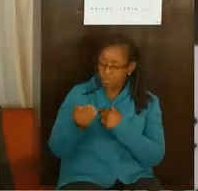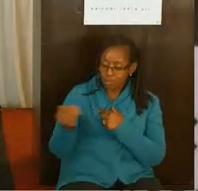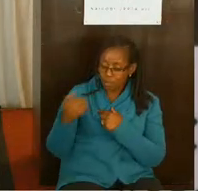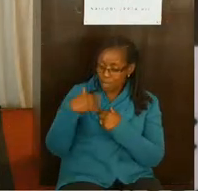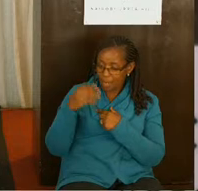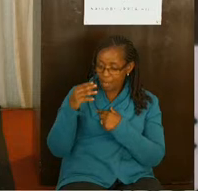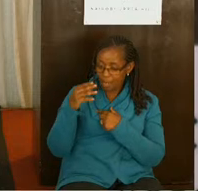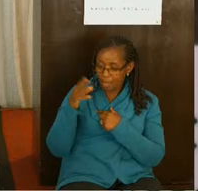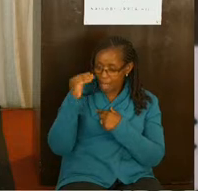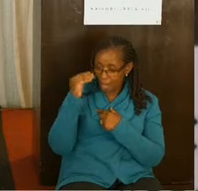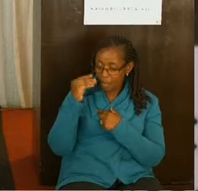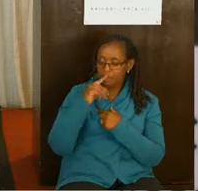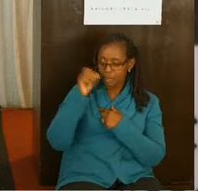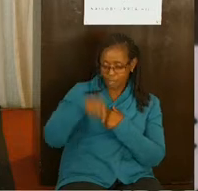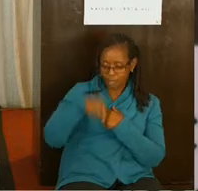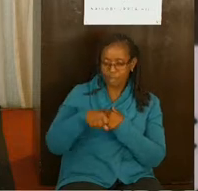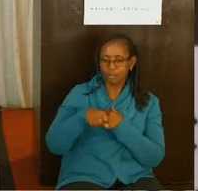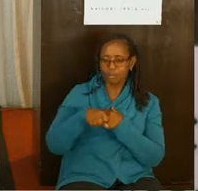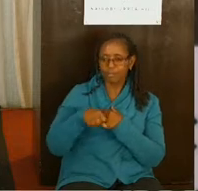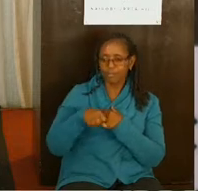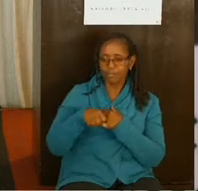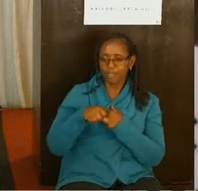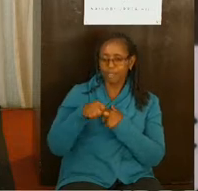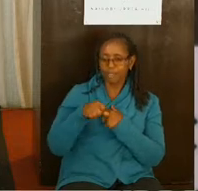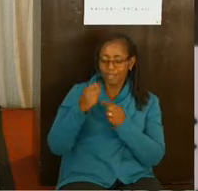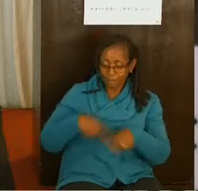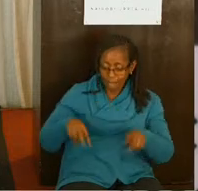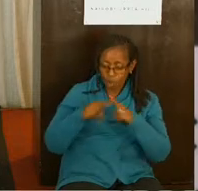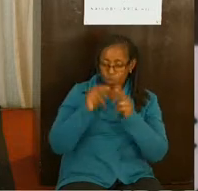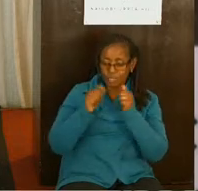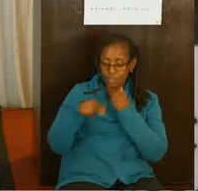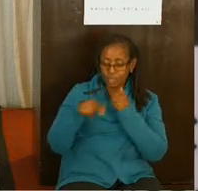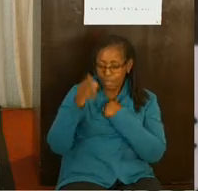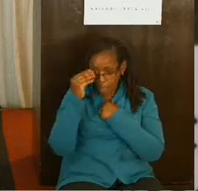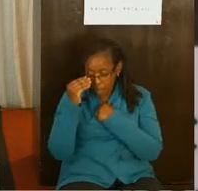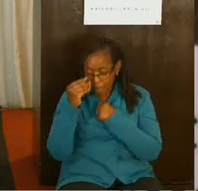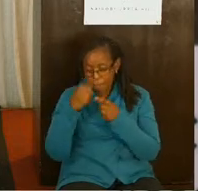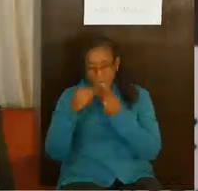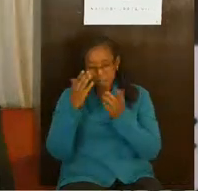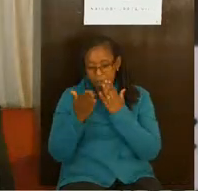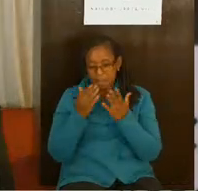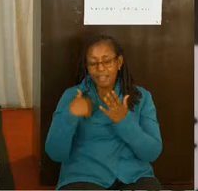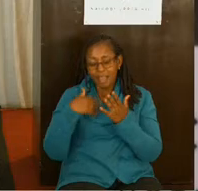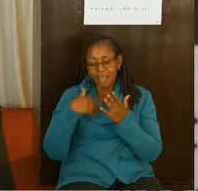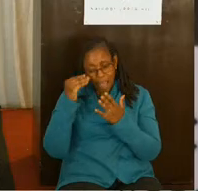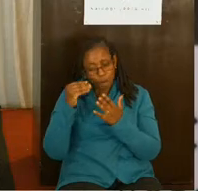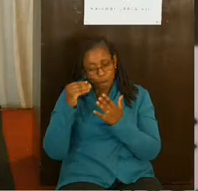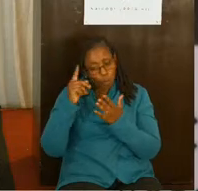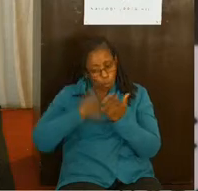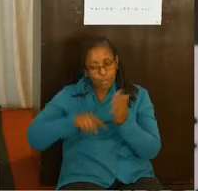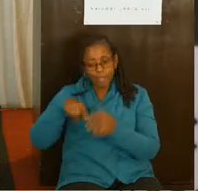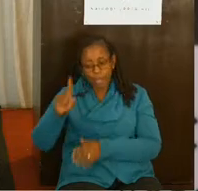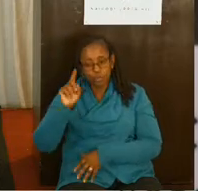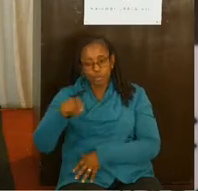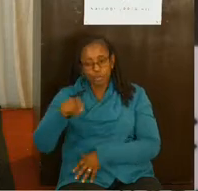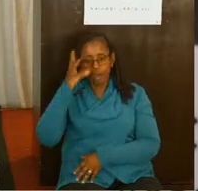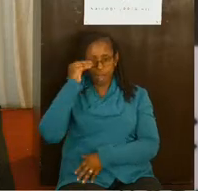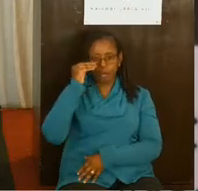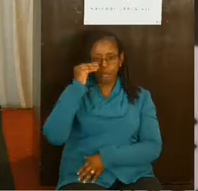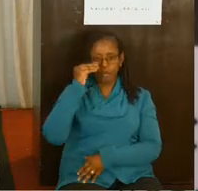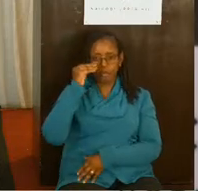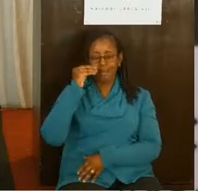learning I would say yes in the context of values they're learning but maybe they're not learning what they should learn the learning